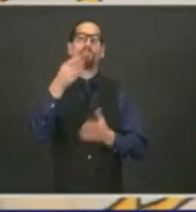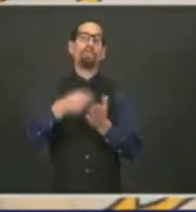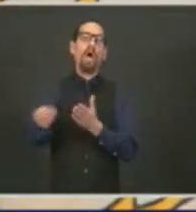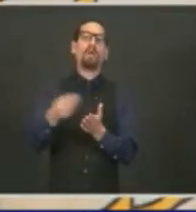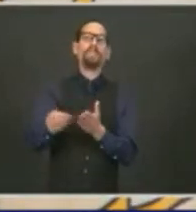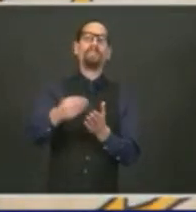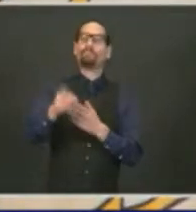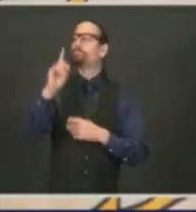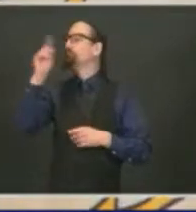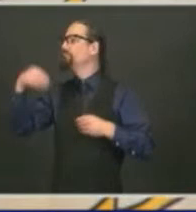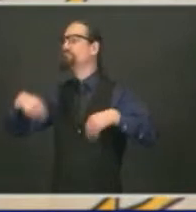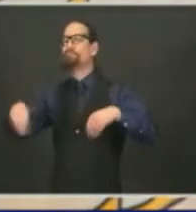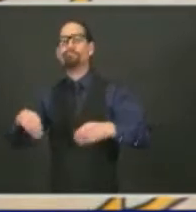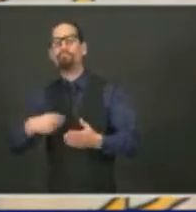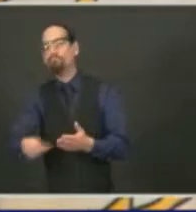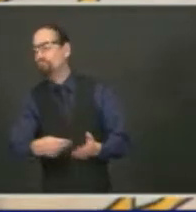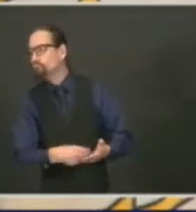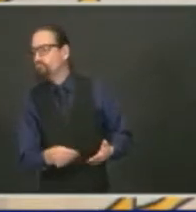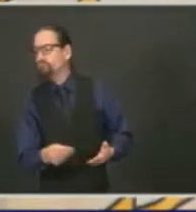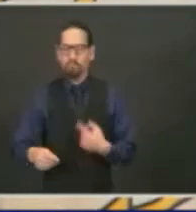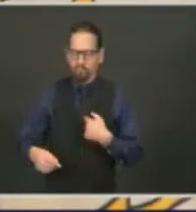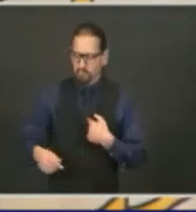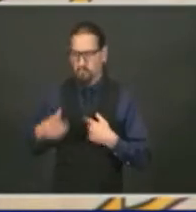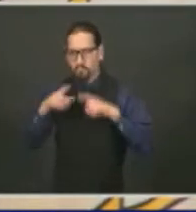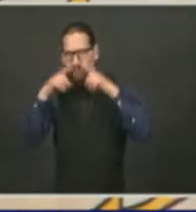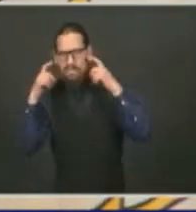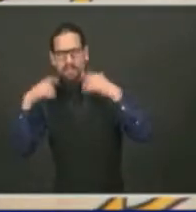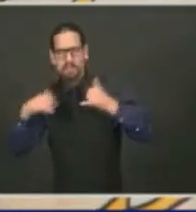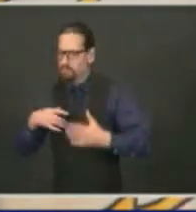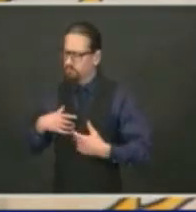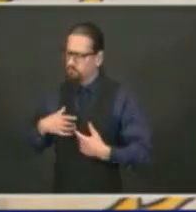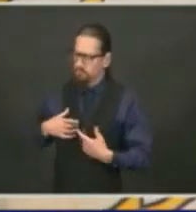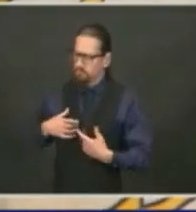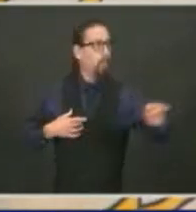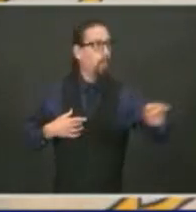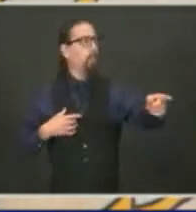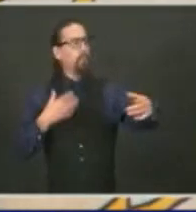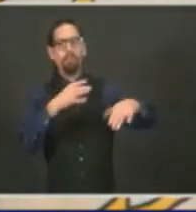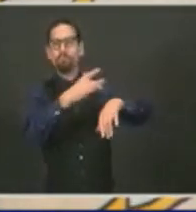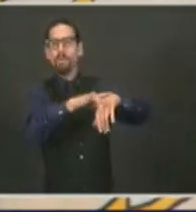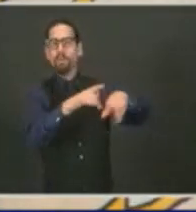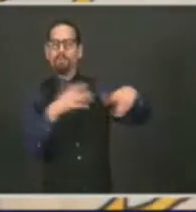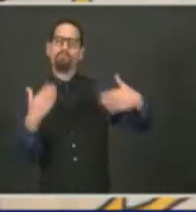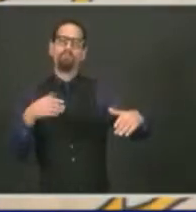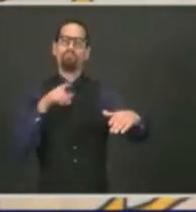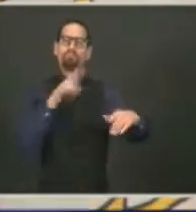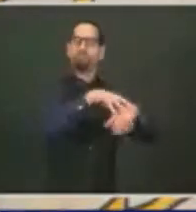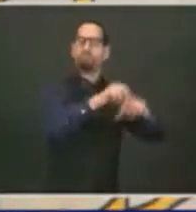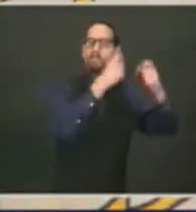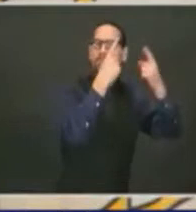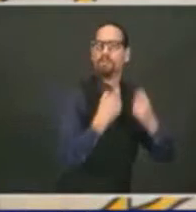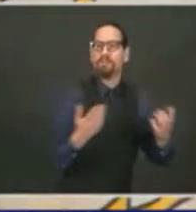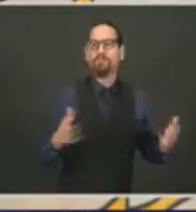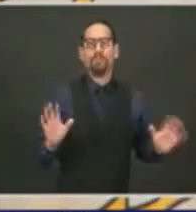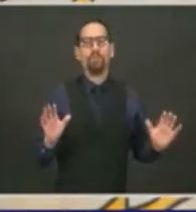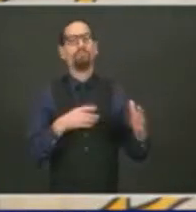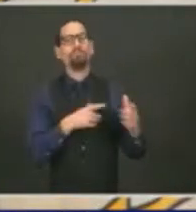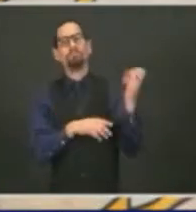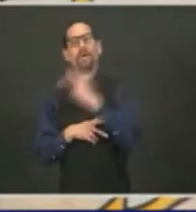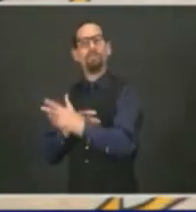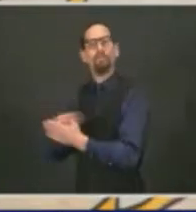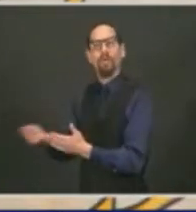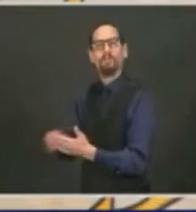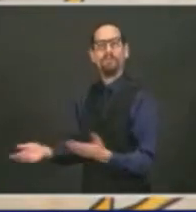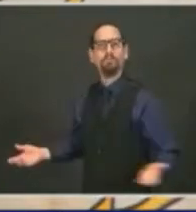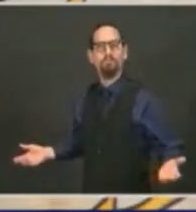with the mask on, go ahead and get a test. Add 15 minutes to your shopping trip. If you are